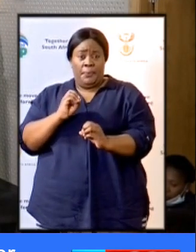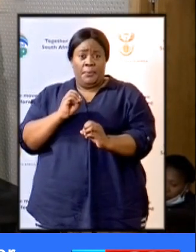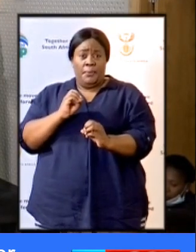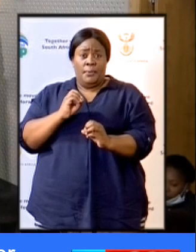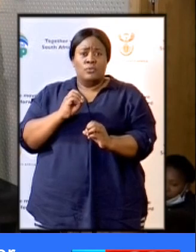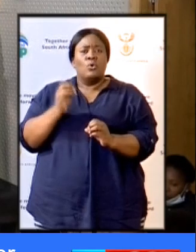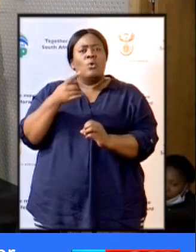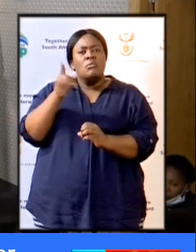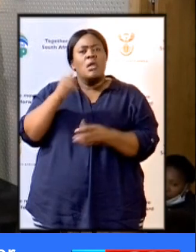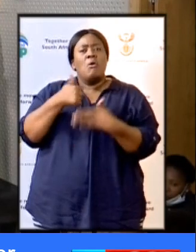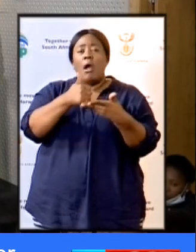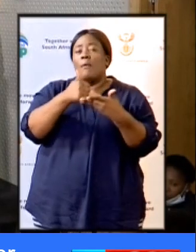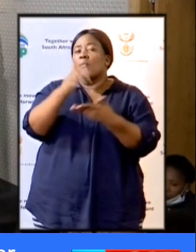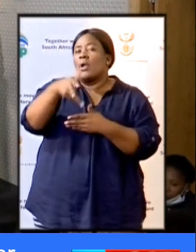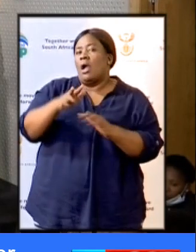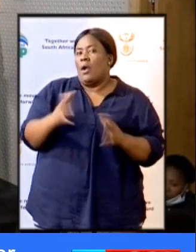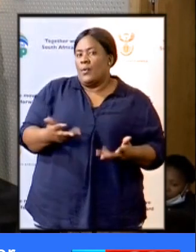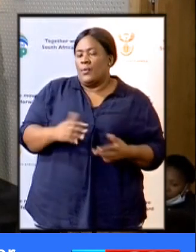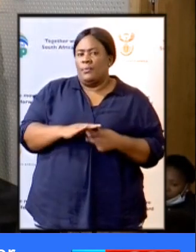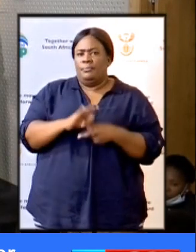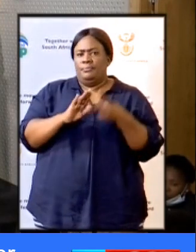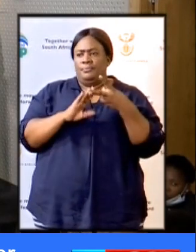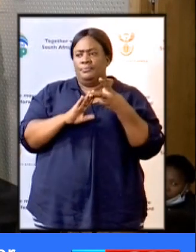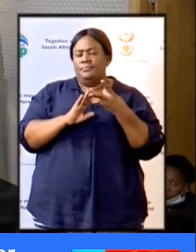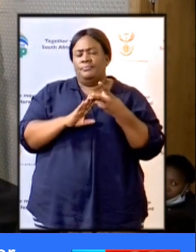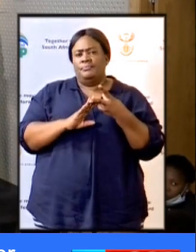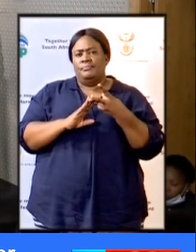How will they be helped? The second question is,